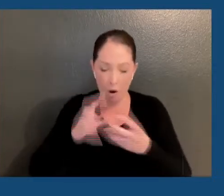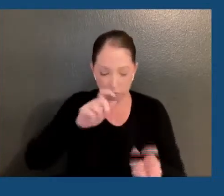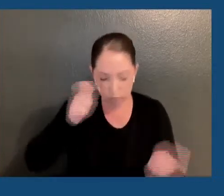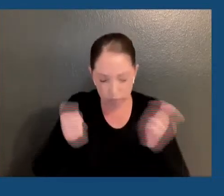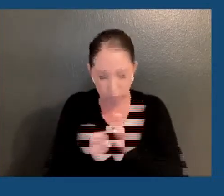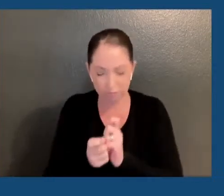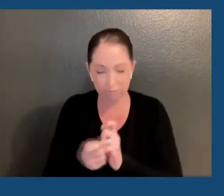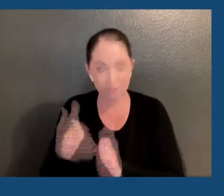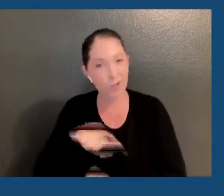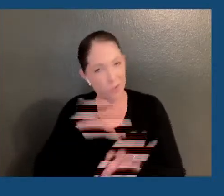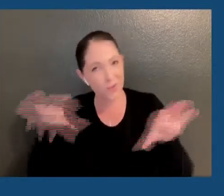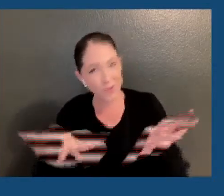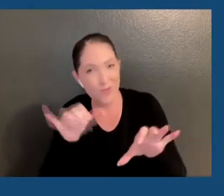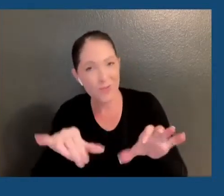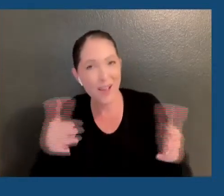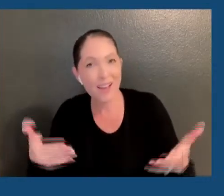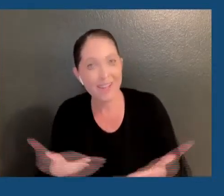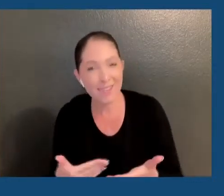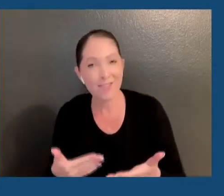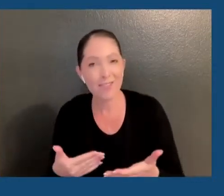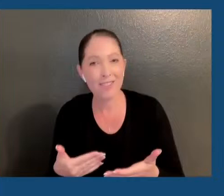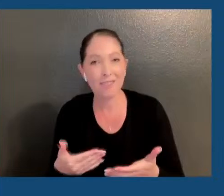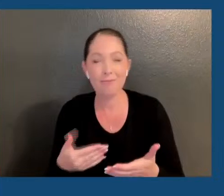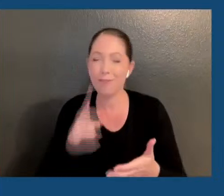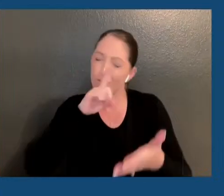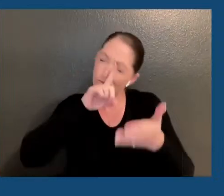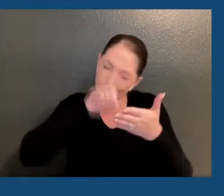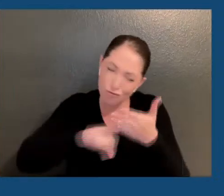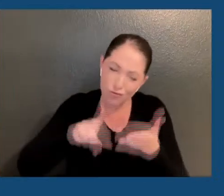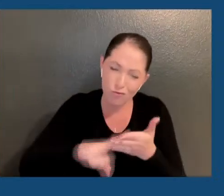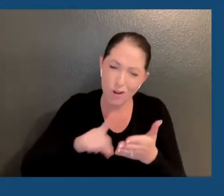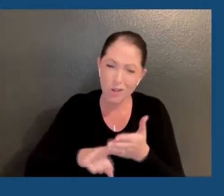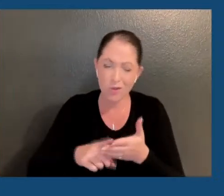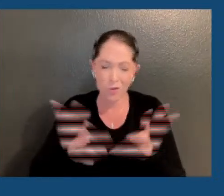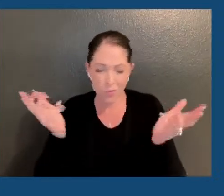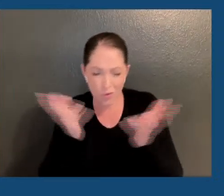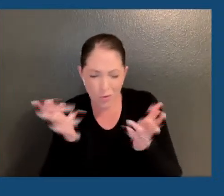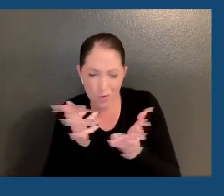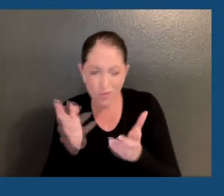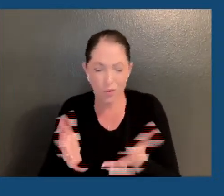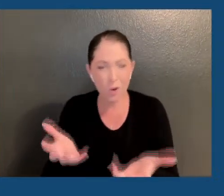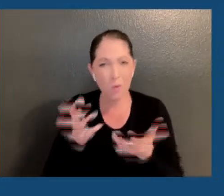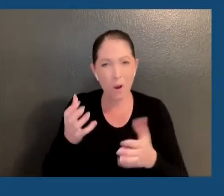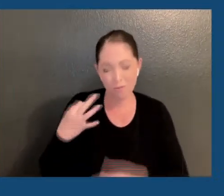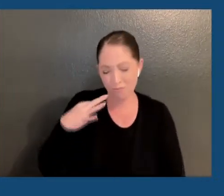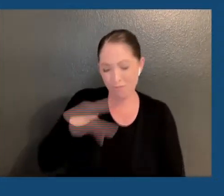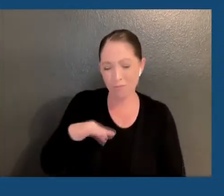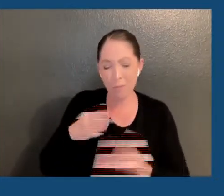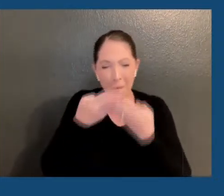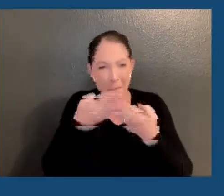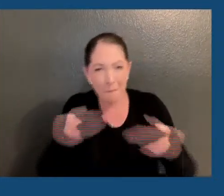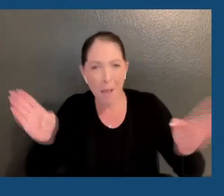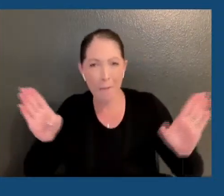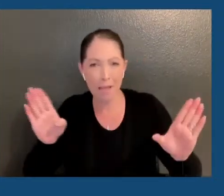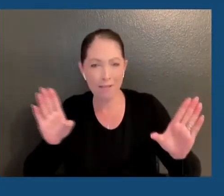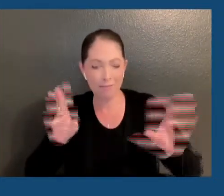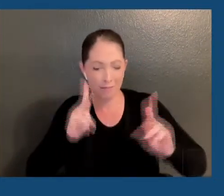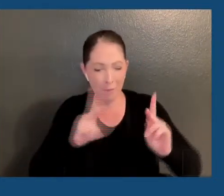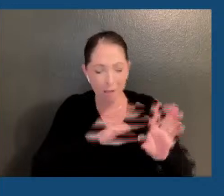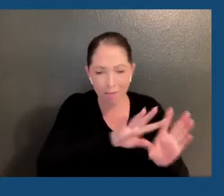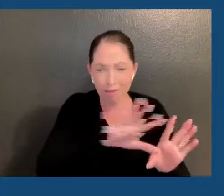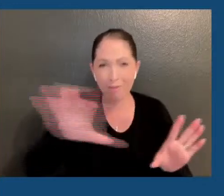at UAlbany, groundbreaking research that aims to benefit the public good. Our atmospheric scientists are